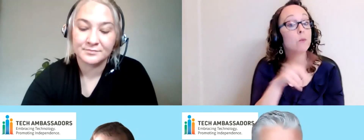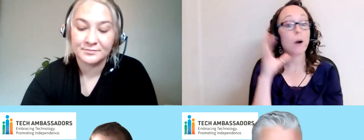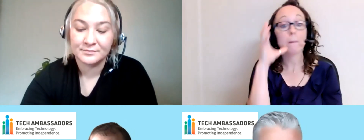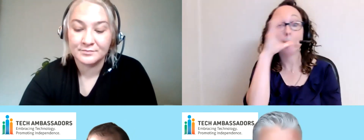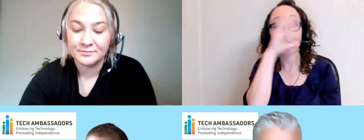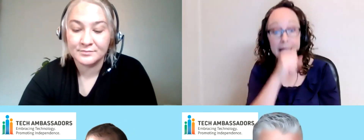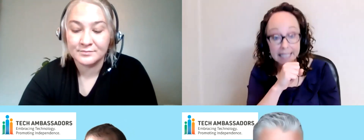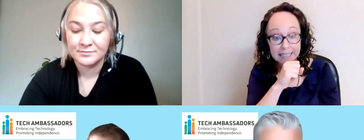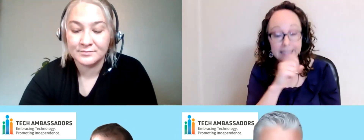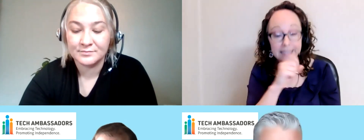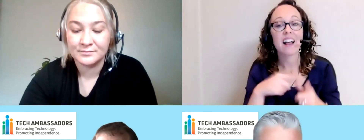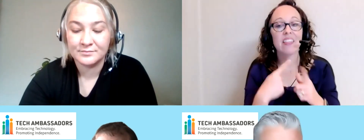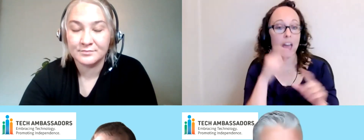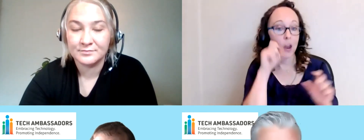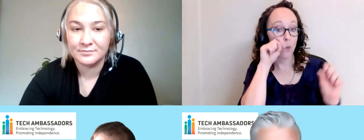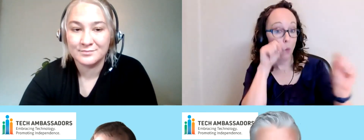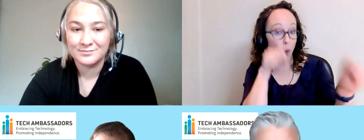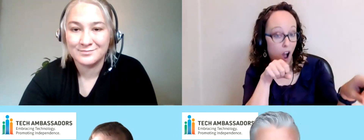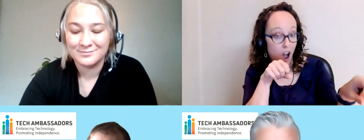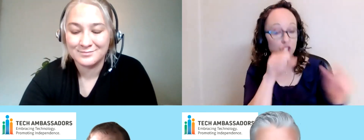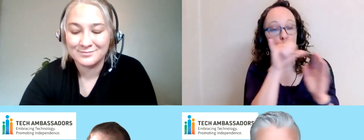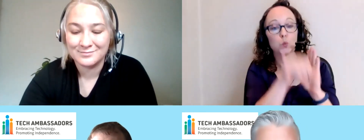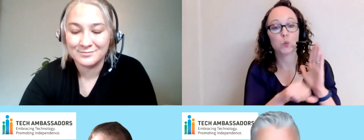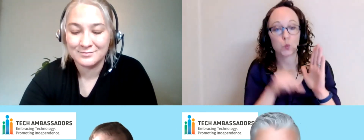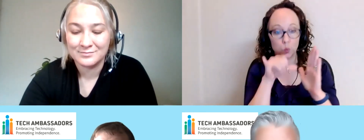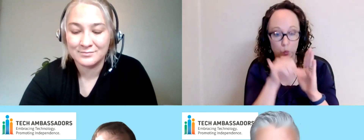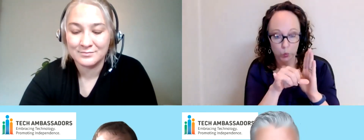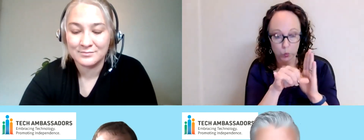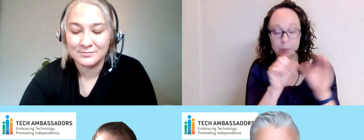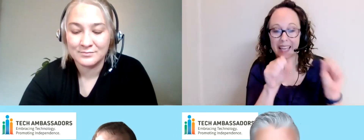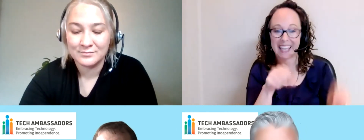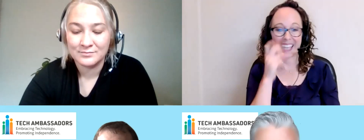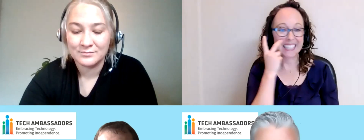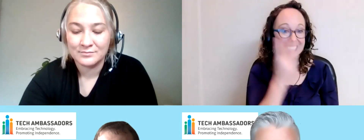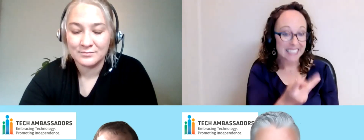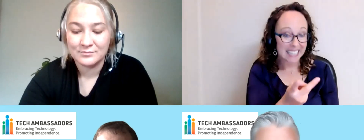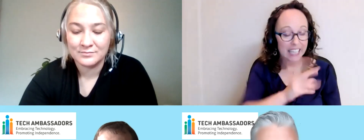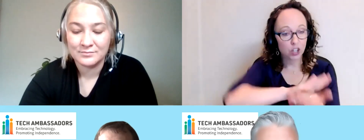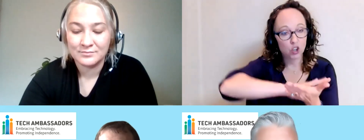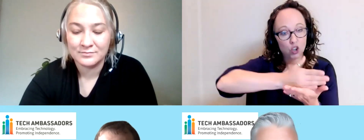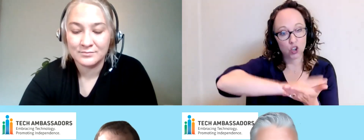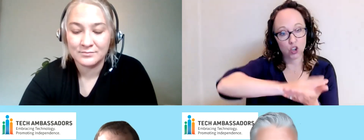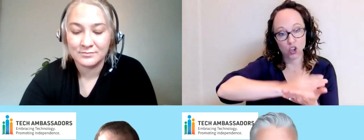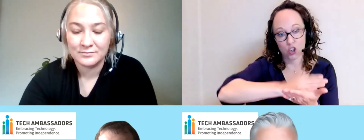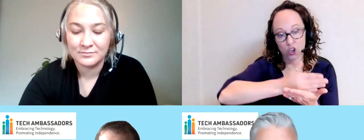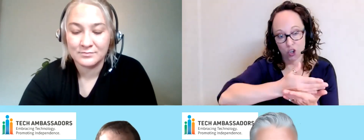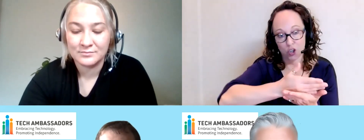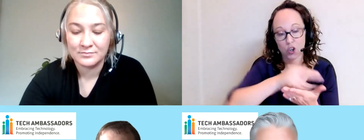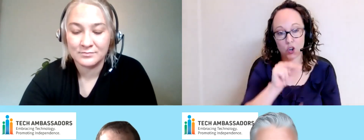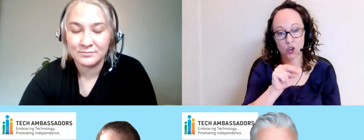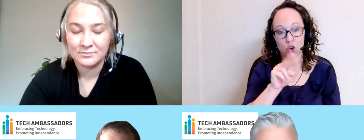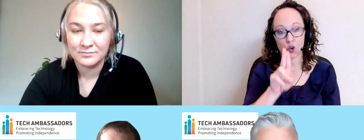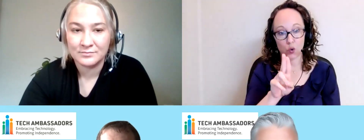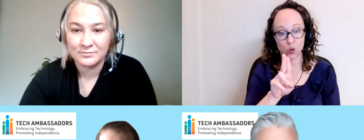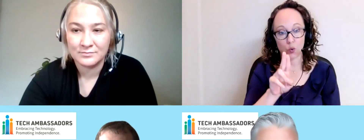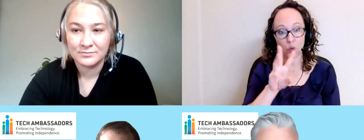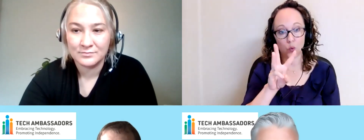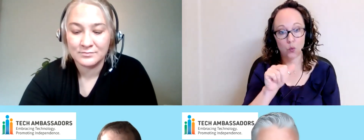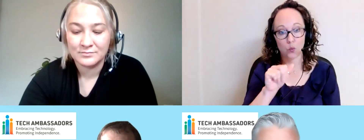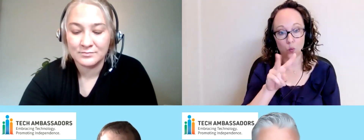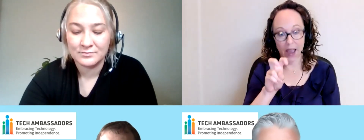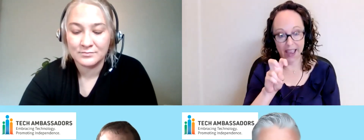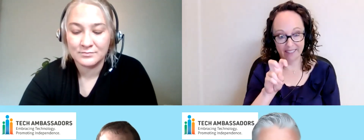Tanner's first event where he talked about that cooktop. yeah. Real cool. And it also,